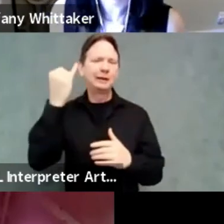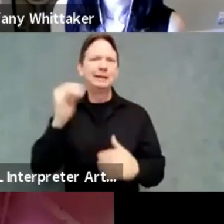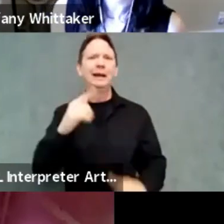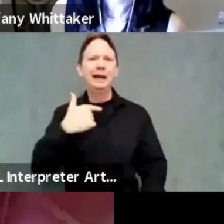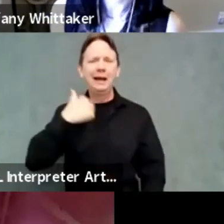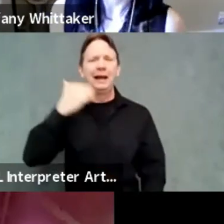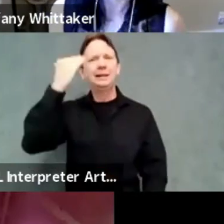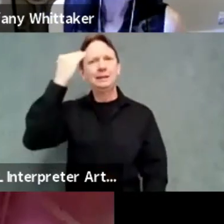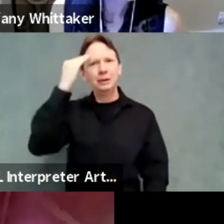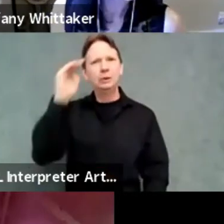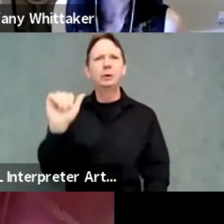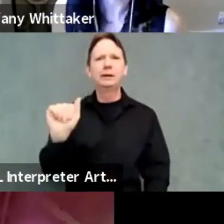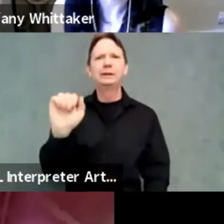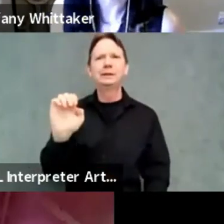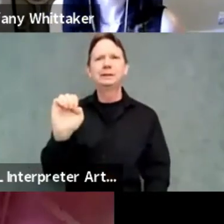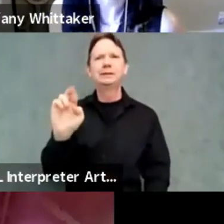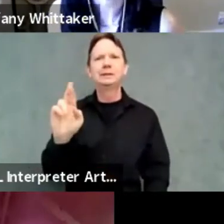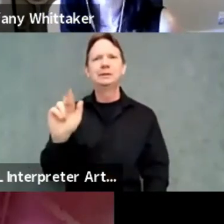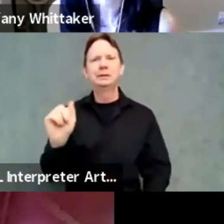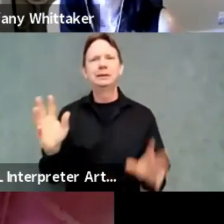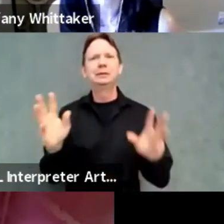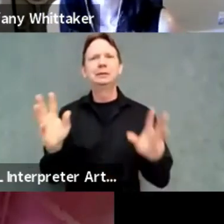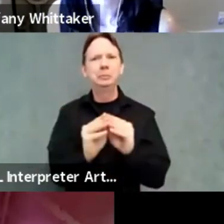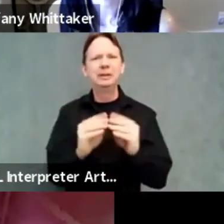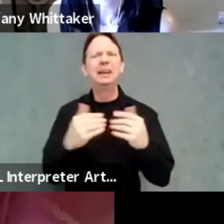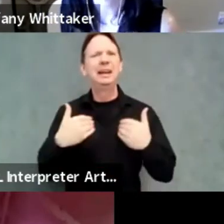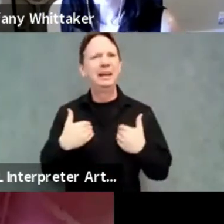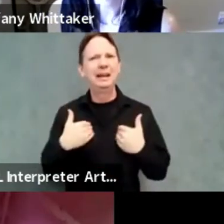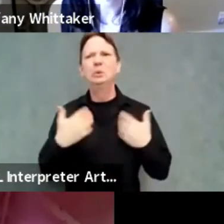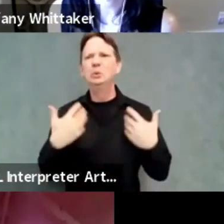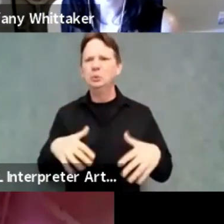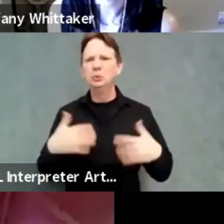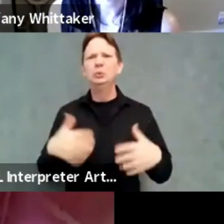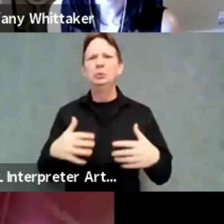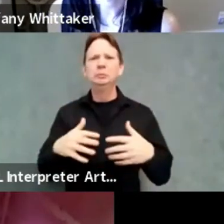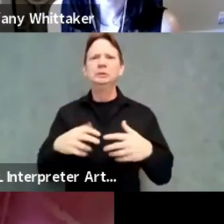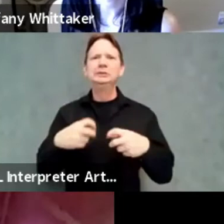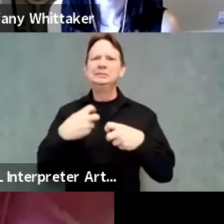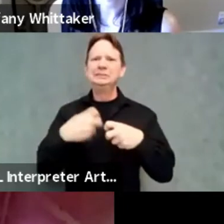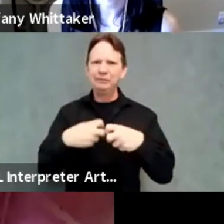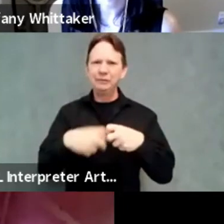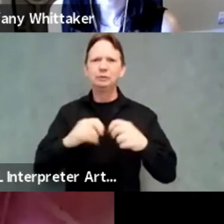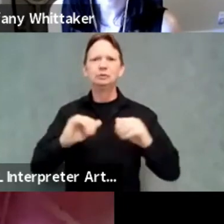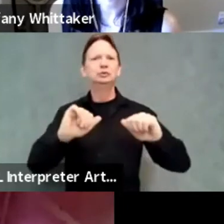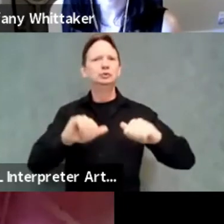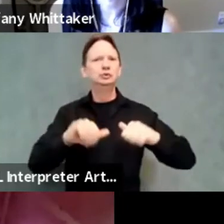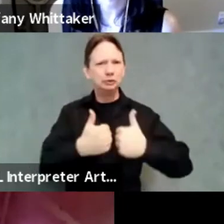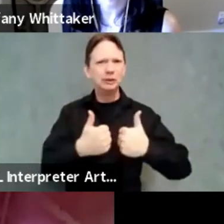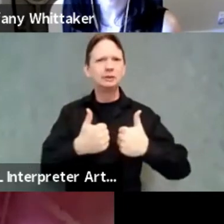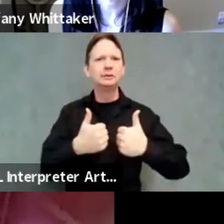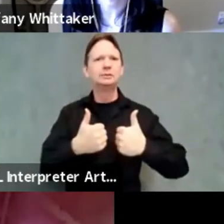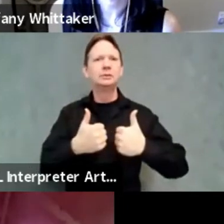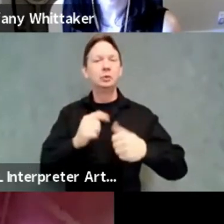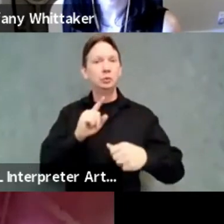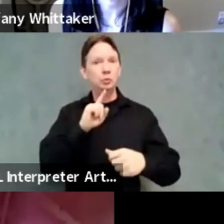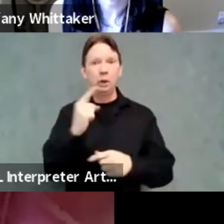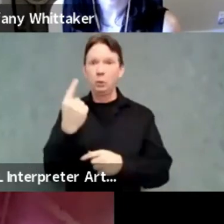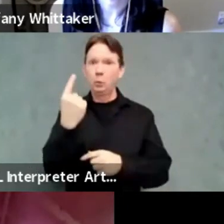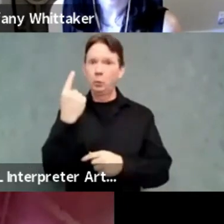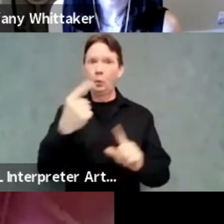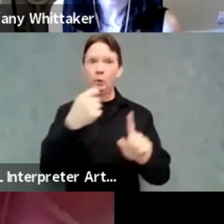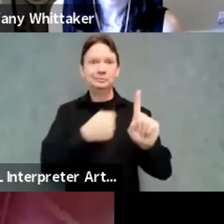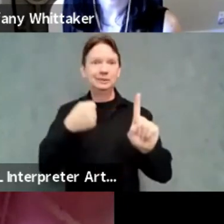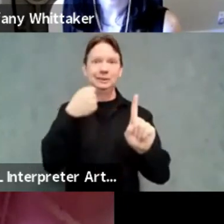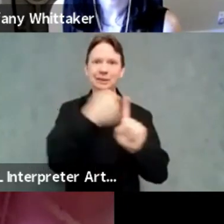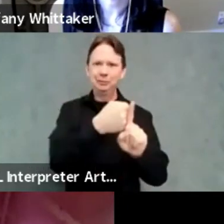impact business meetings, even more so than some other types of sessions. And then those that did happen, our platform, for some reason, put